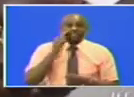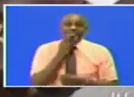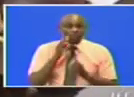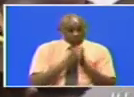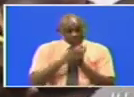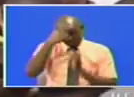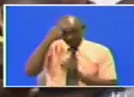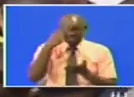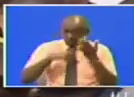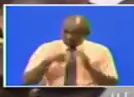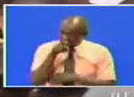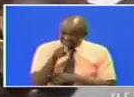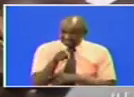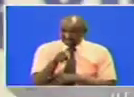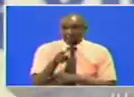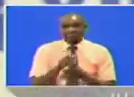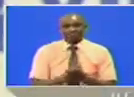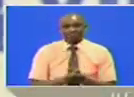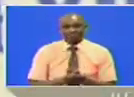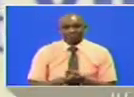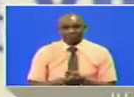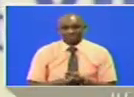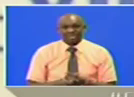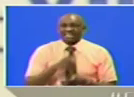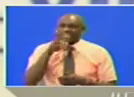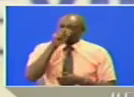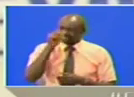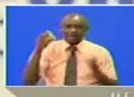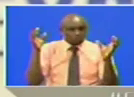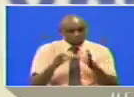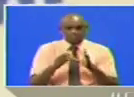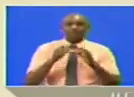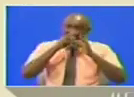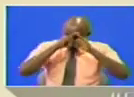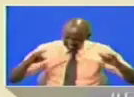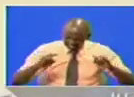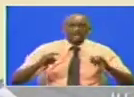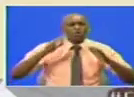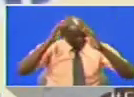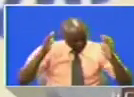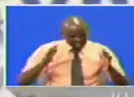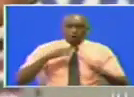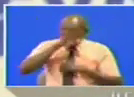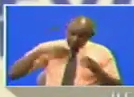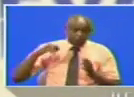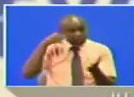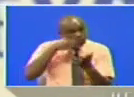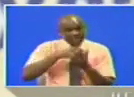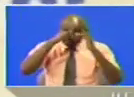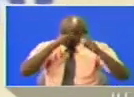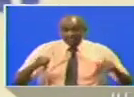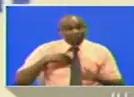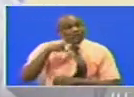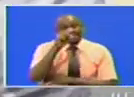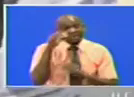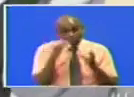also rubbished the discord claims. Hema ya NASA ni kubwa. Inatutosha sisi wote.